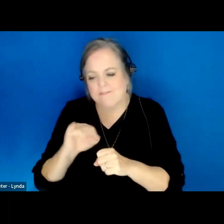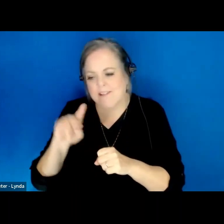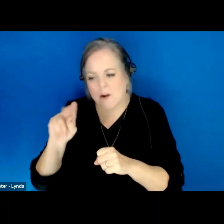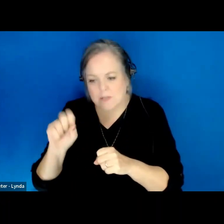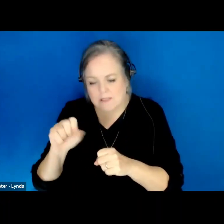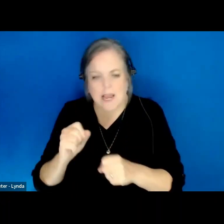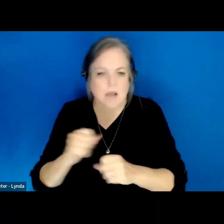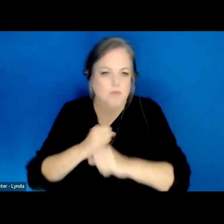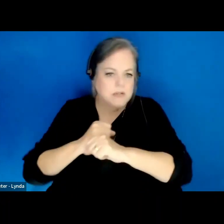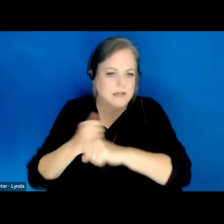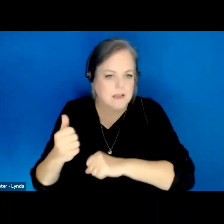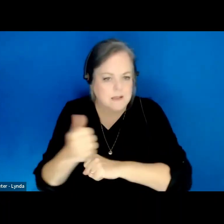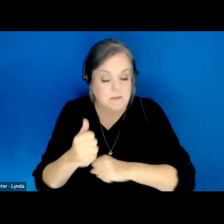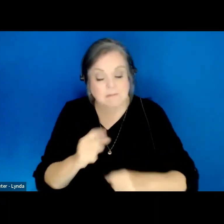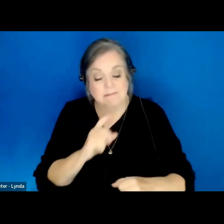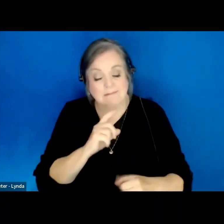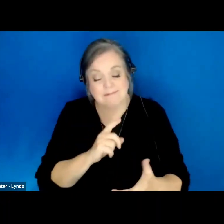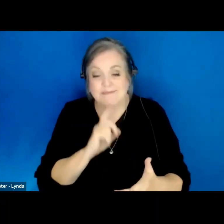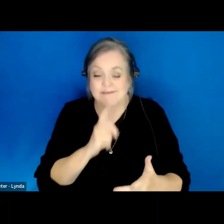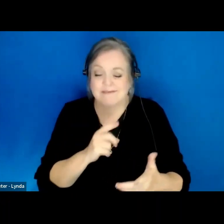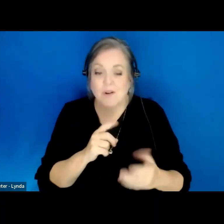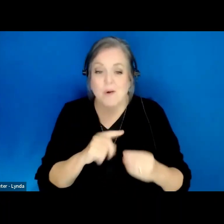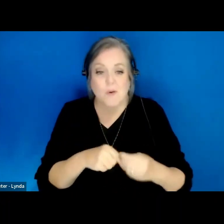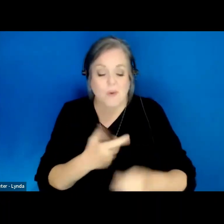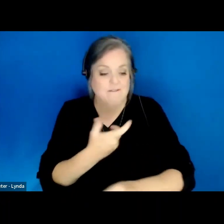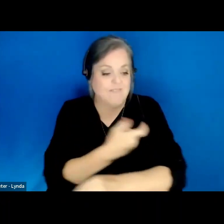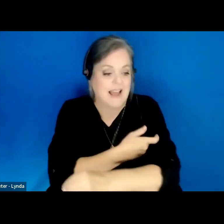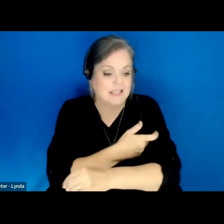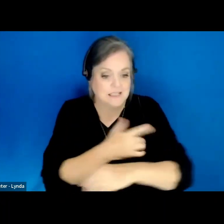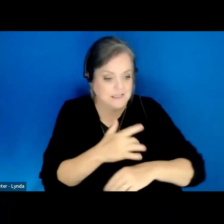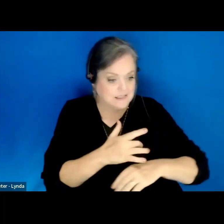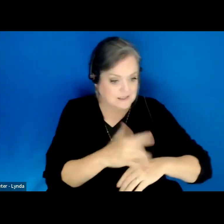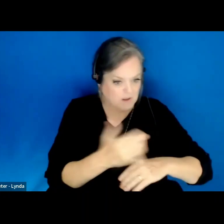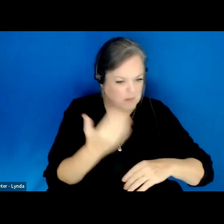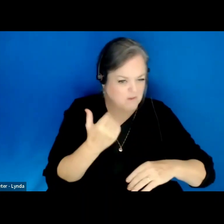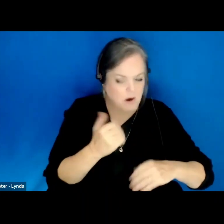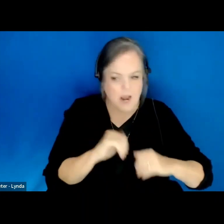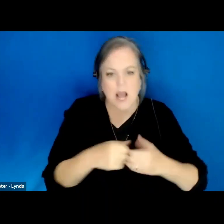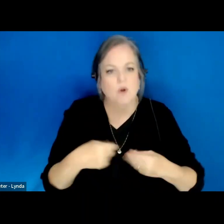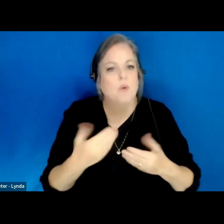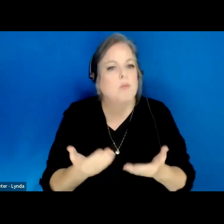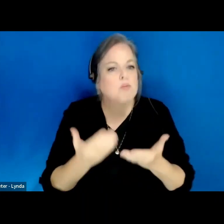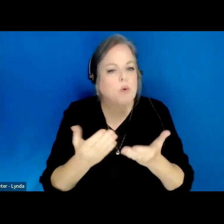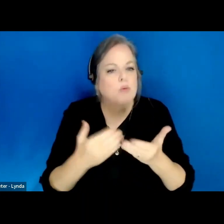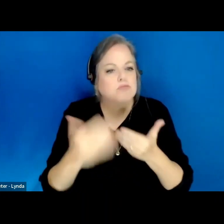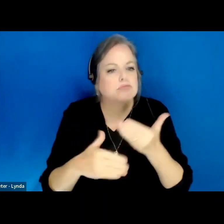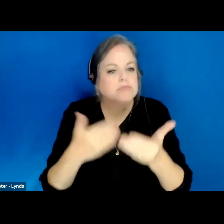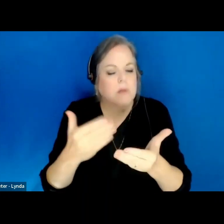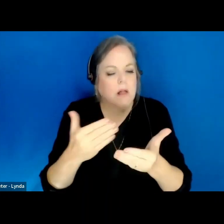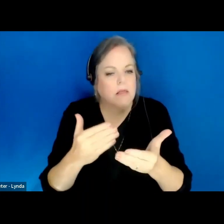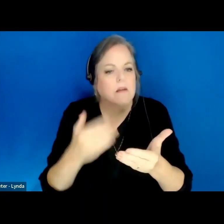when vaccines became available, how to promote the vaccination process for